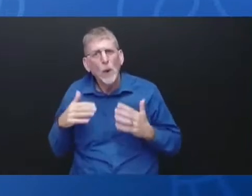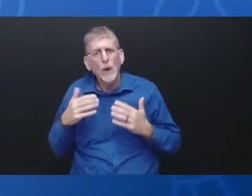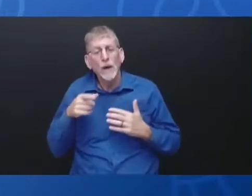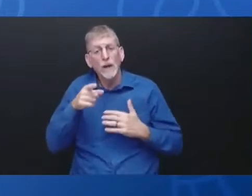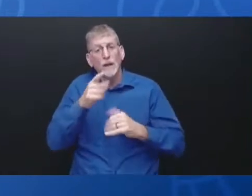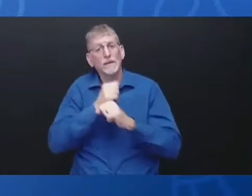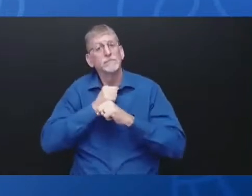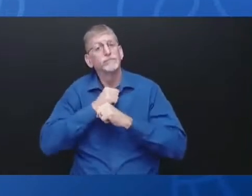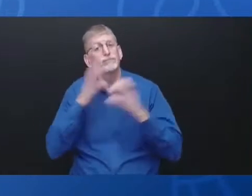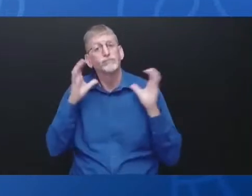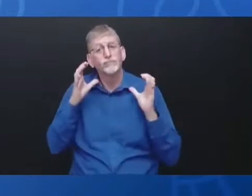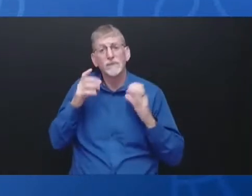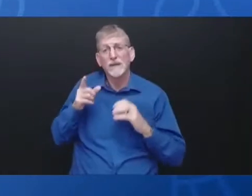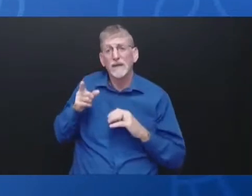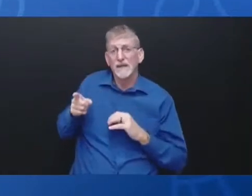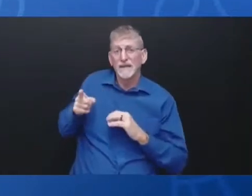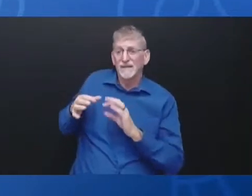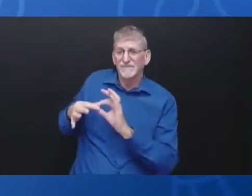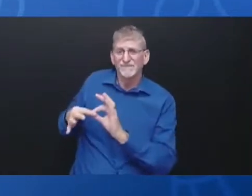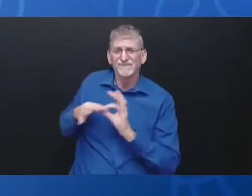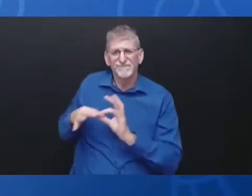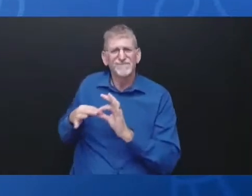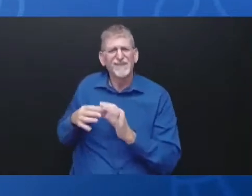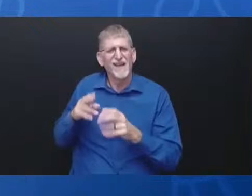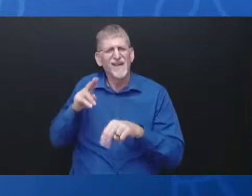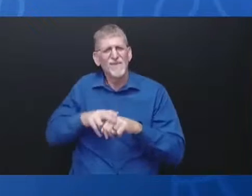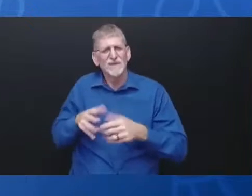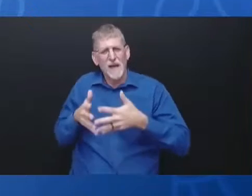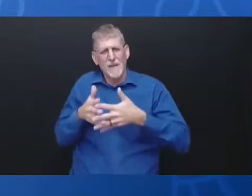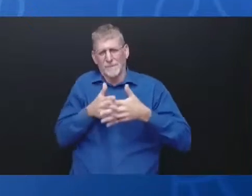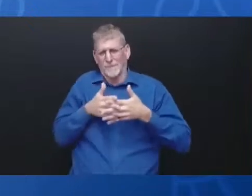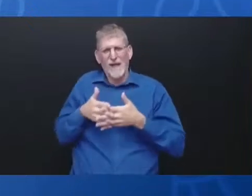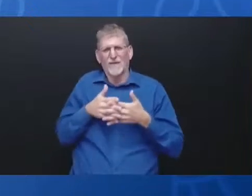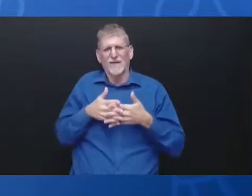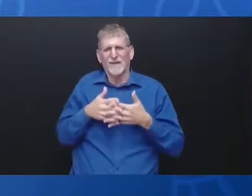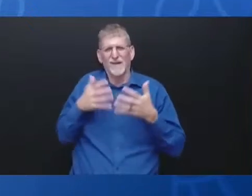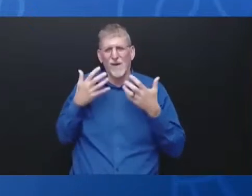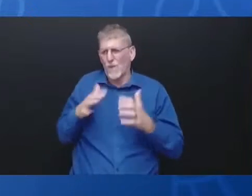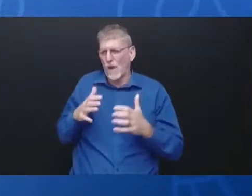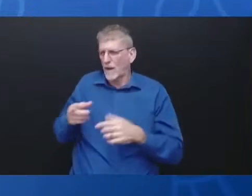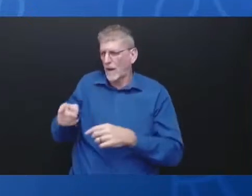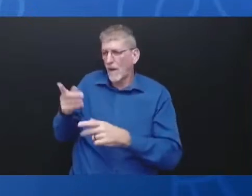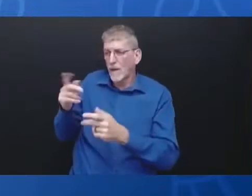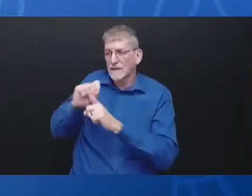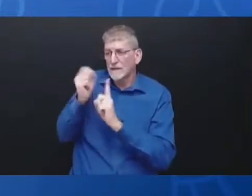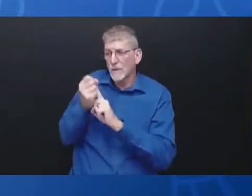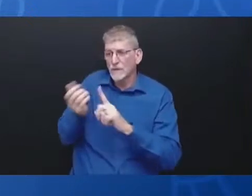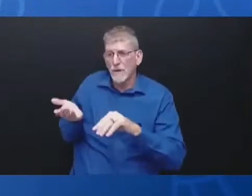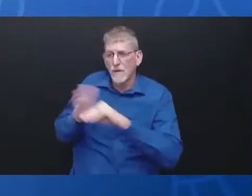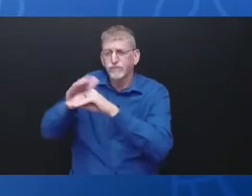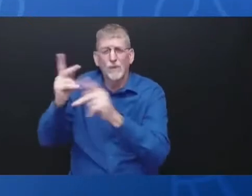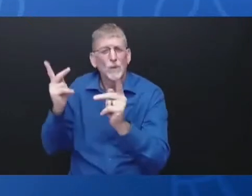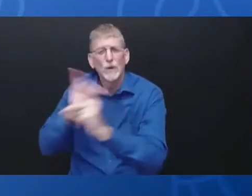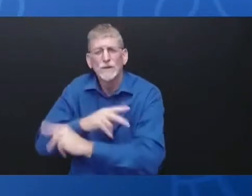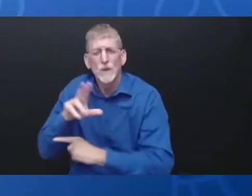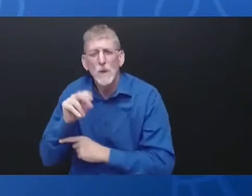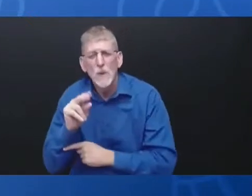America seeks to avoid that situation, but we're now in a position where it has become untenable.